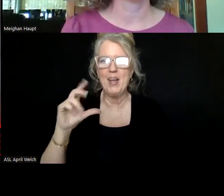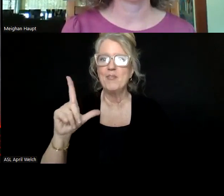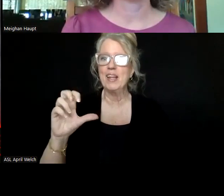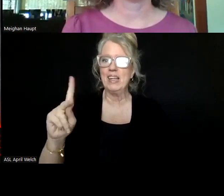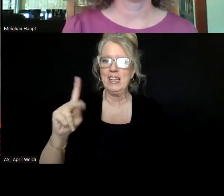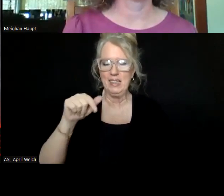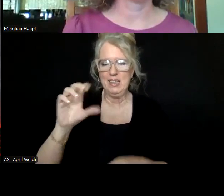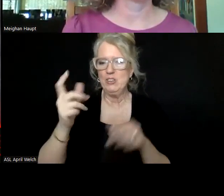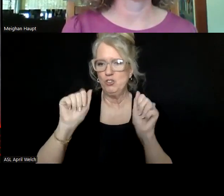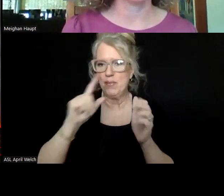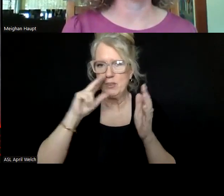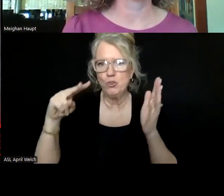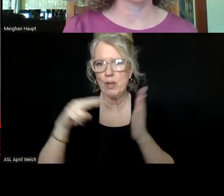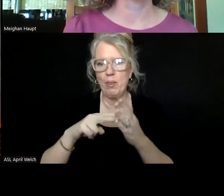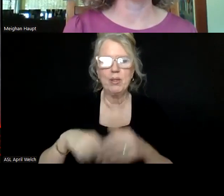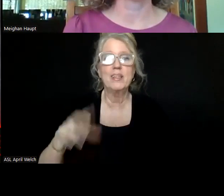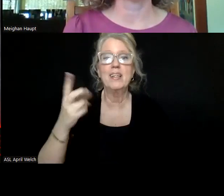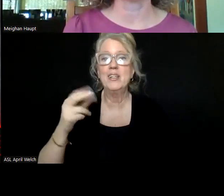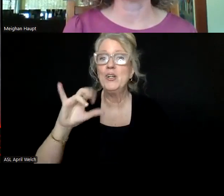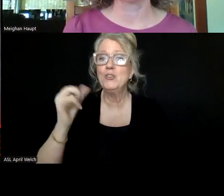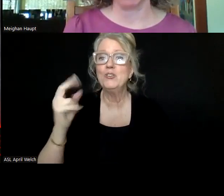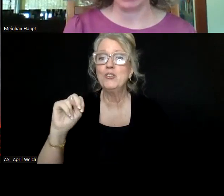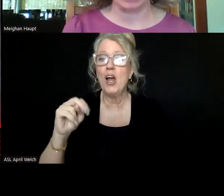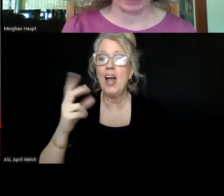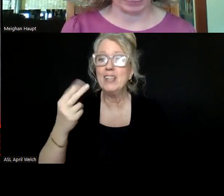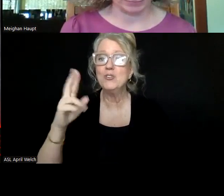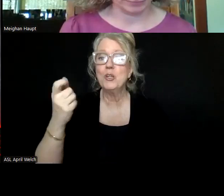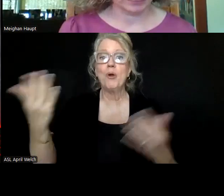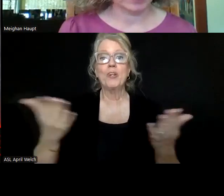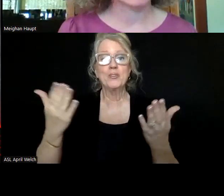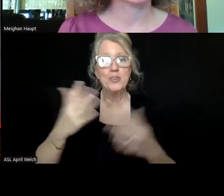look. And Dr. John Draper, are you on?